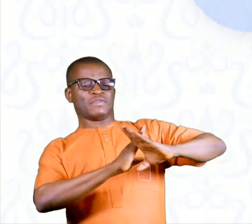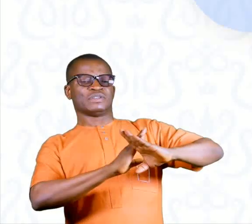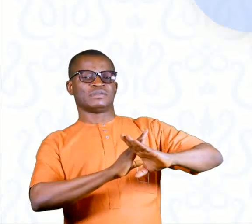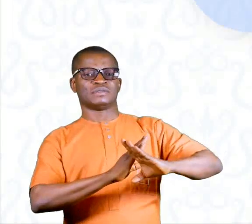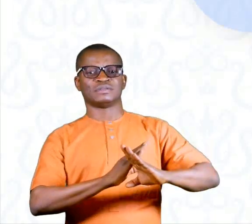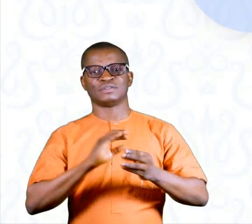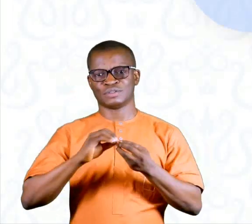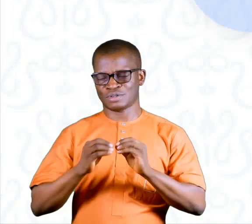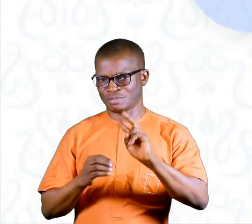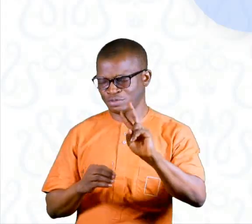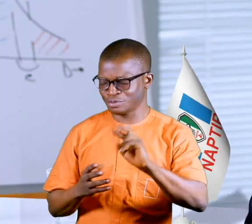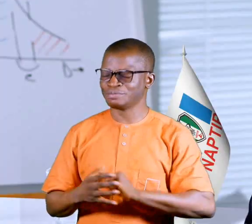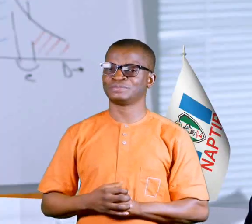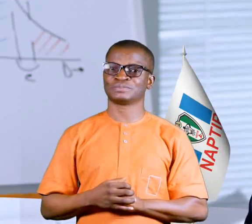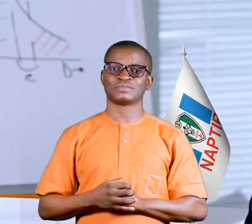the second.